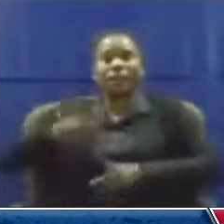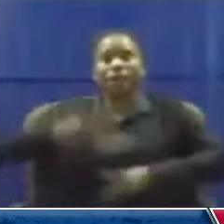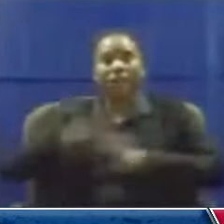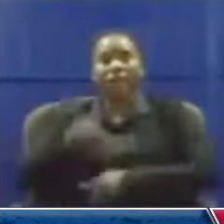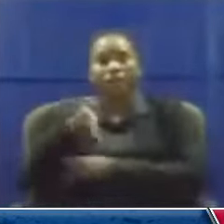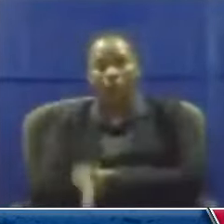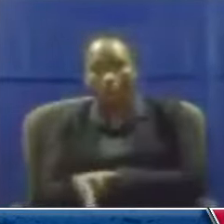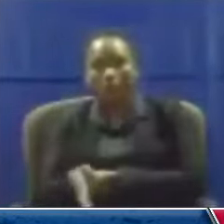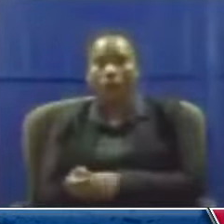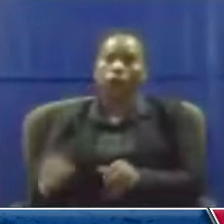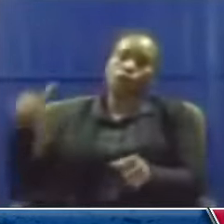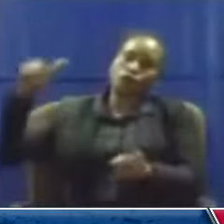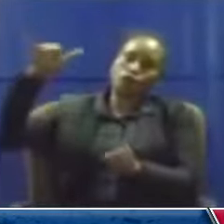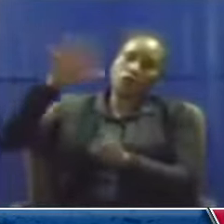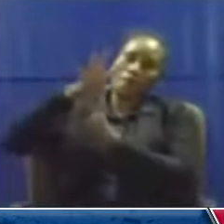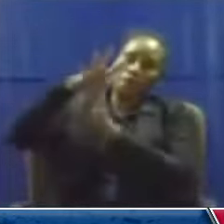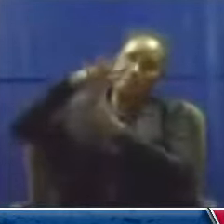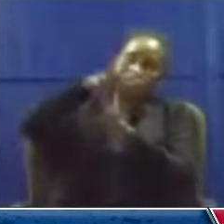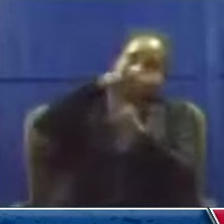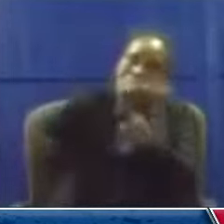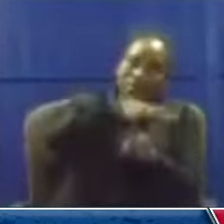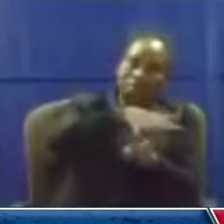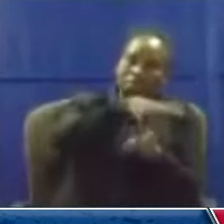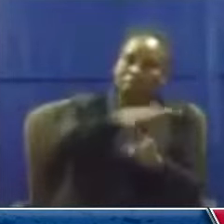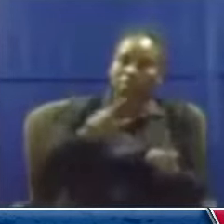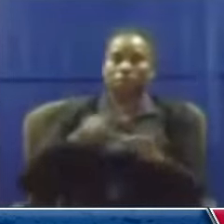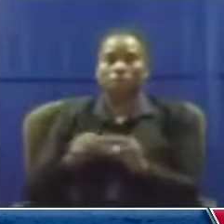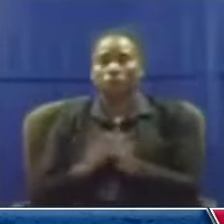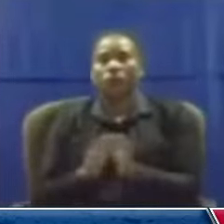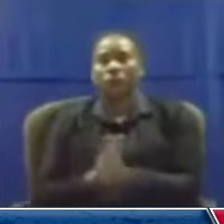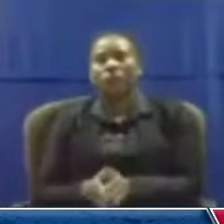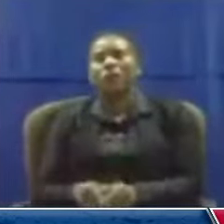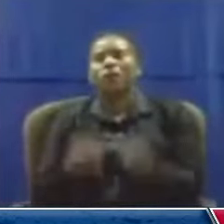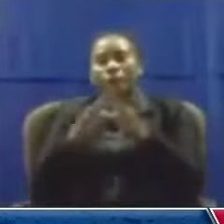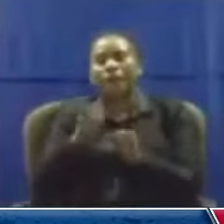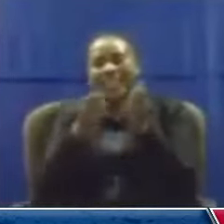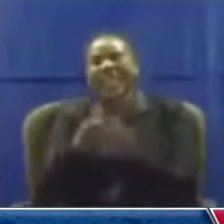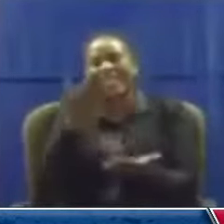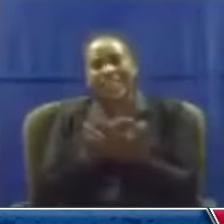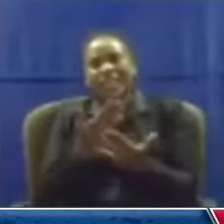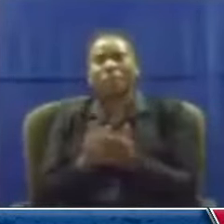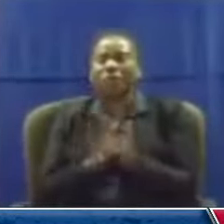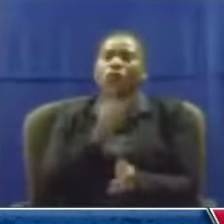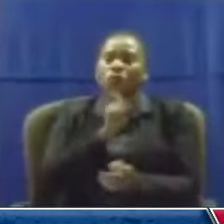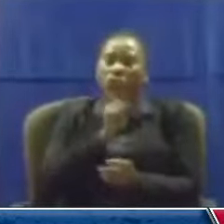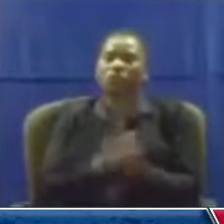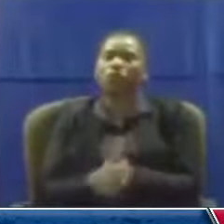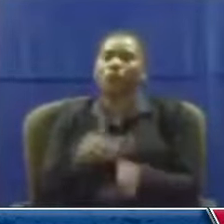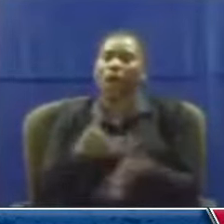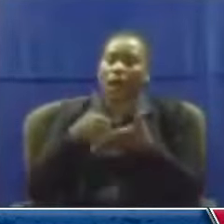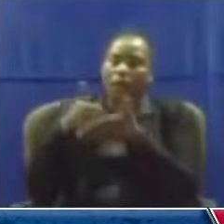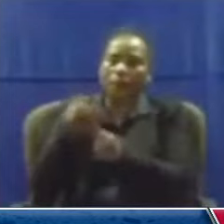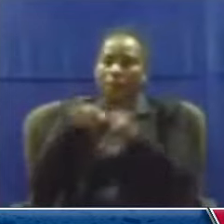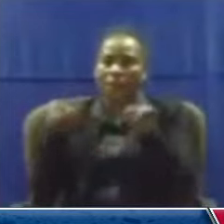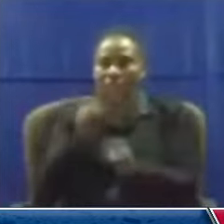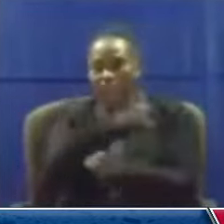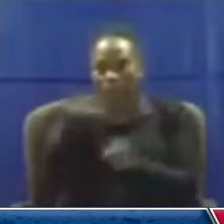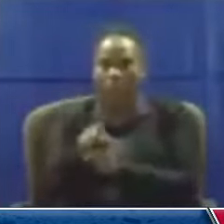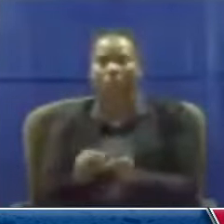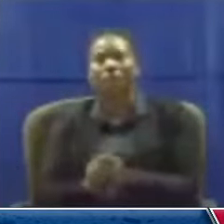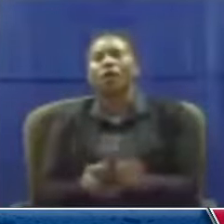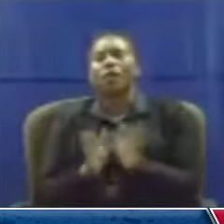commandeer helicopters and choppers for vanity flybys that should have been used to rescue individuals. And amid all